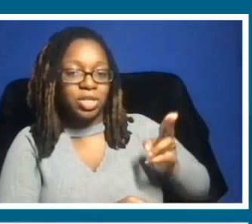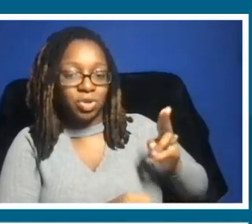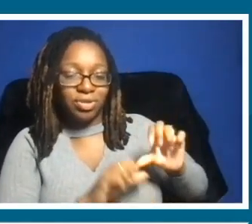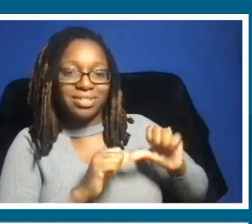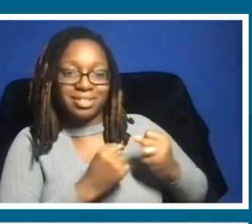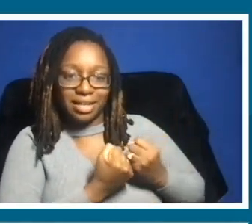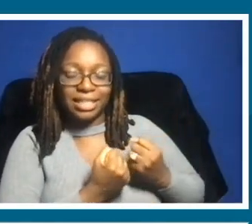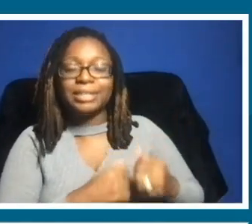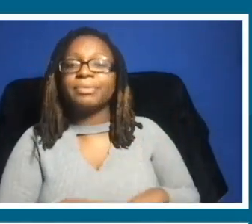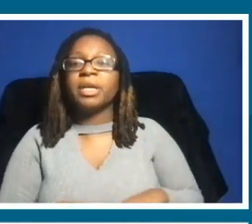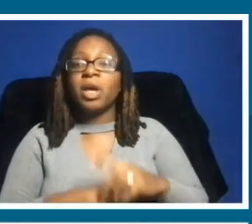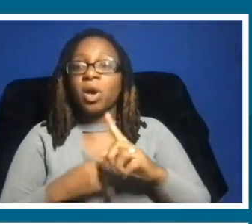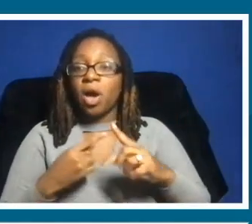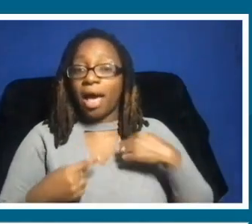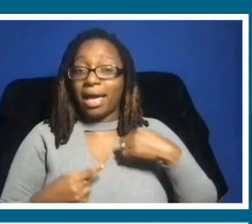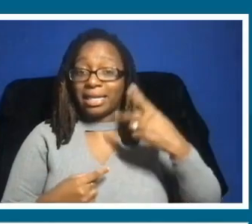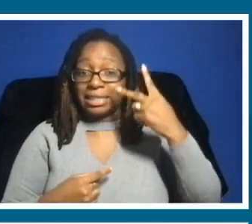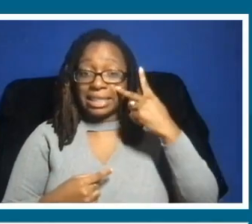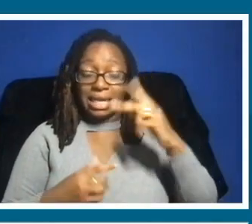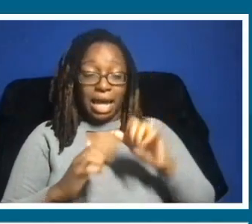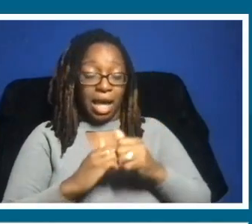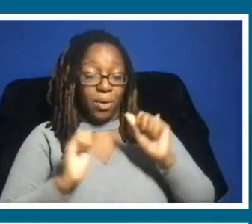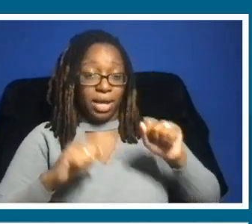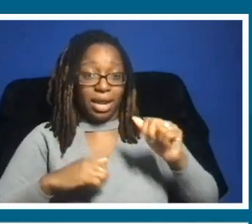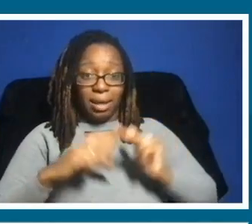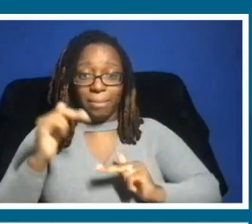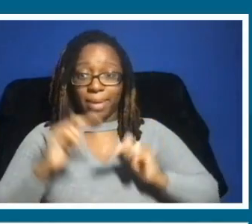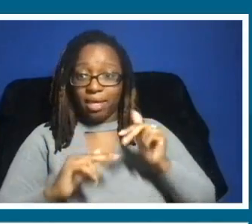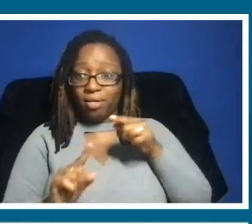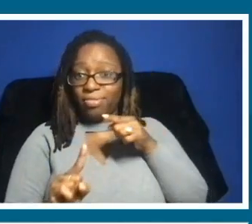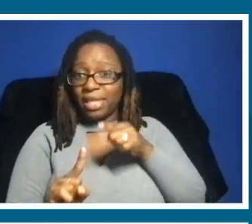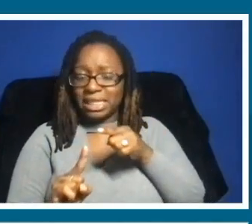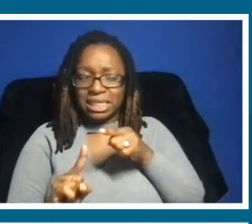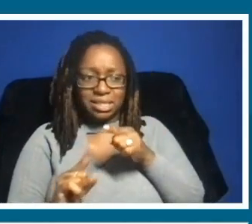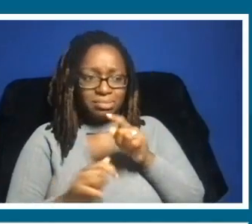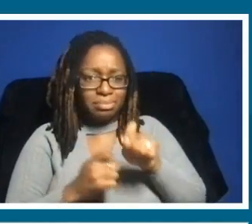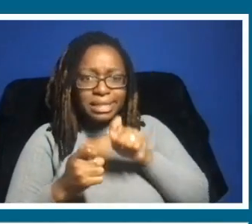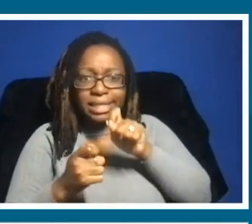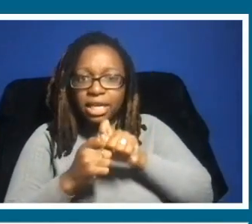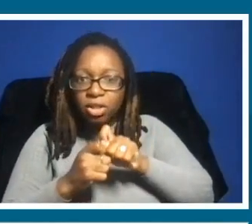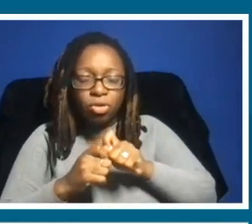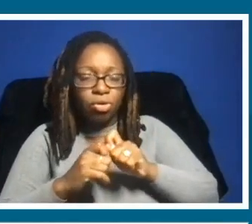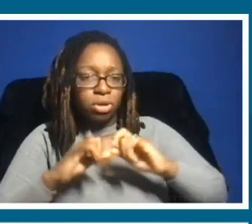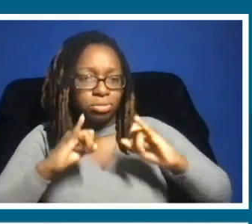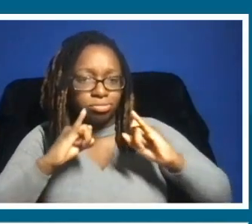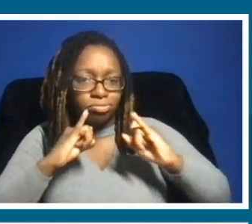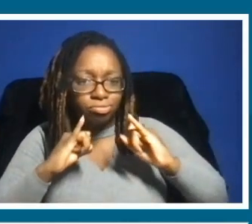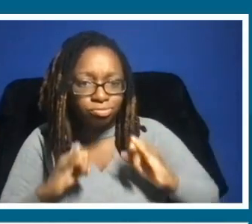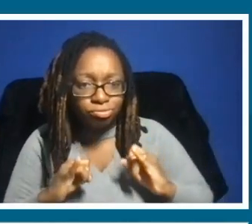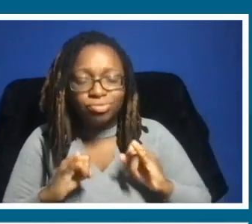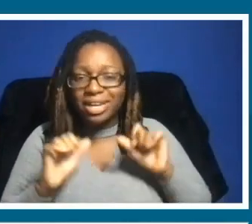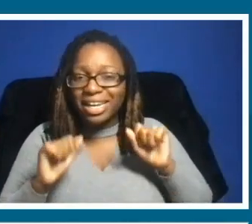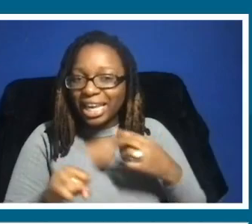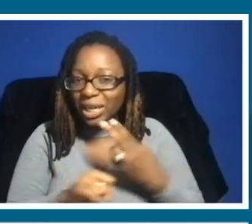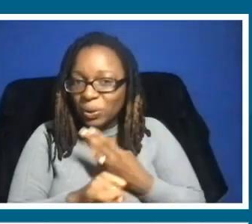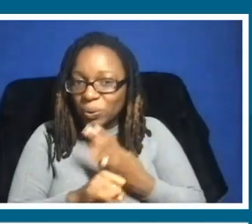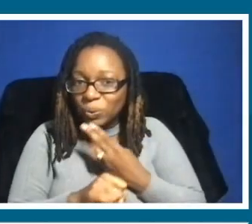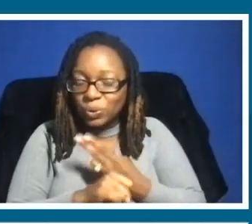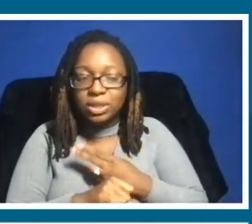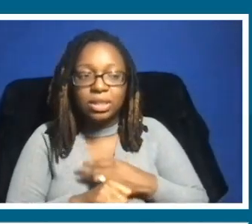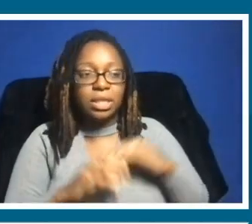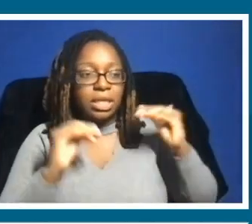I build this nuanced set of instructional materials that teachers can then use and say,